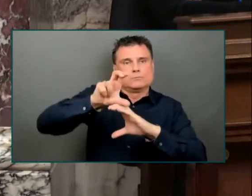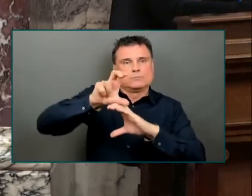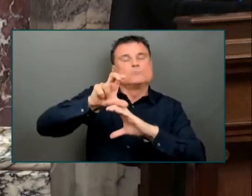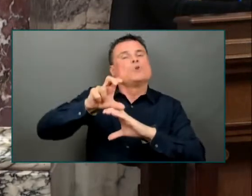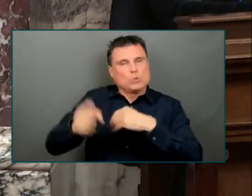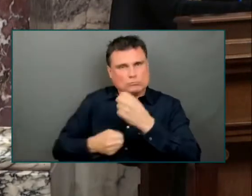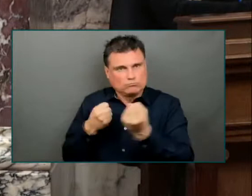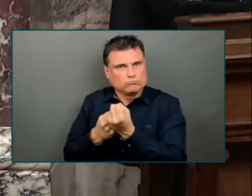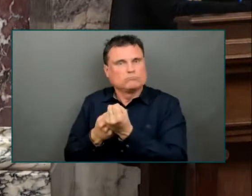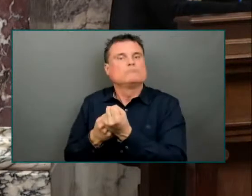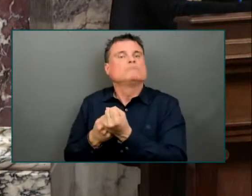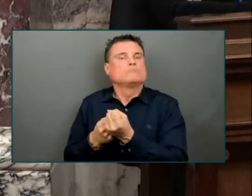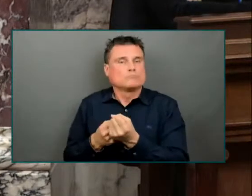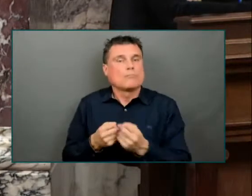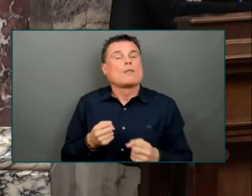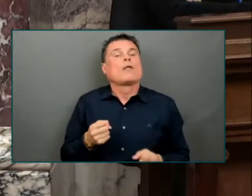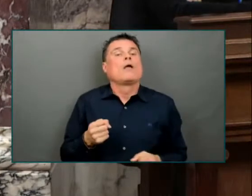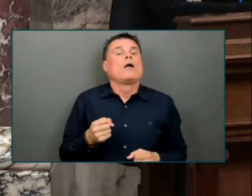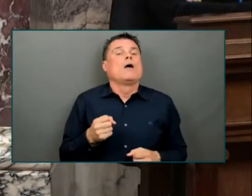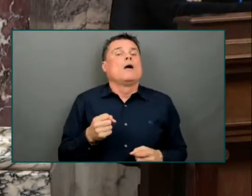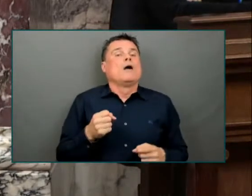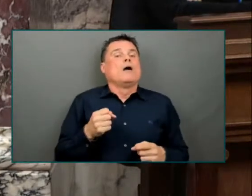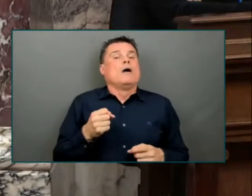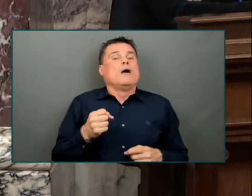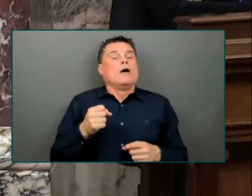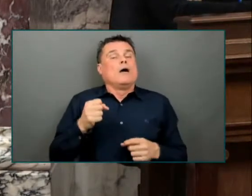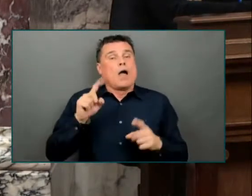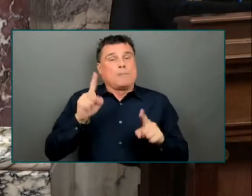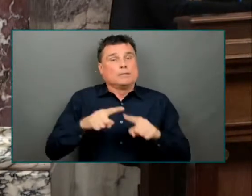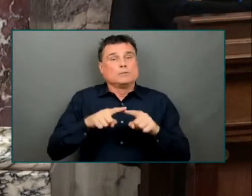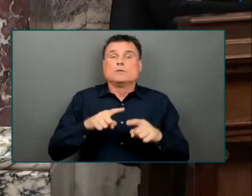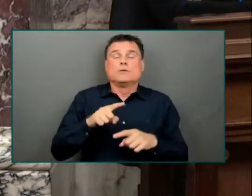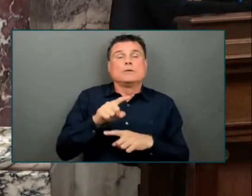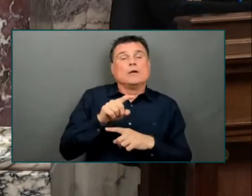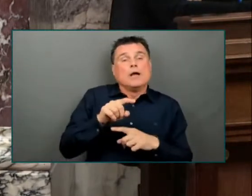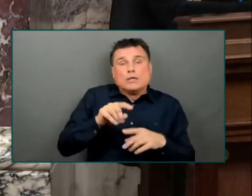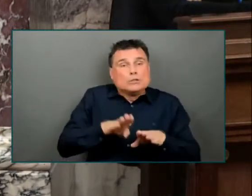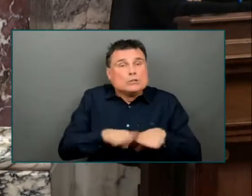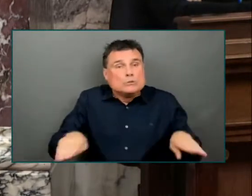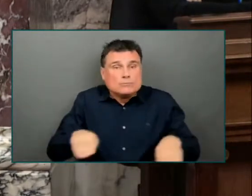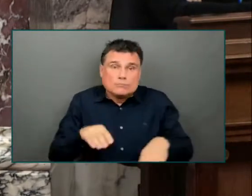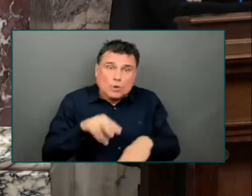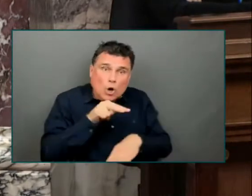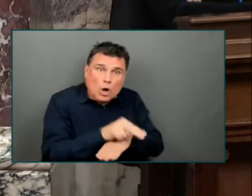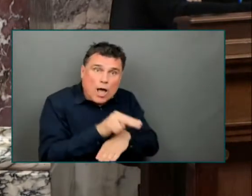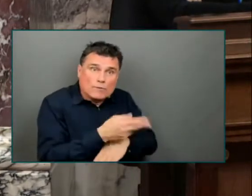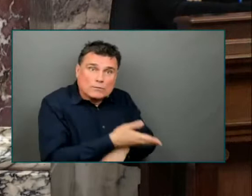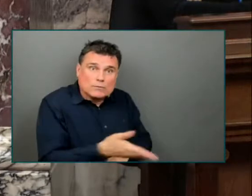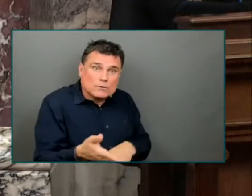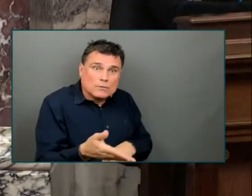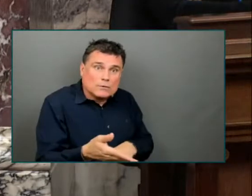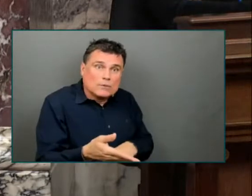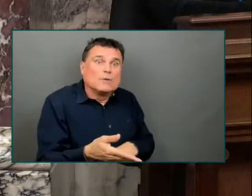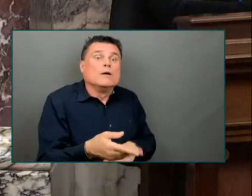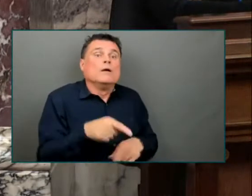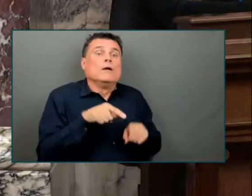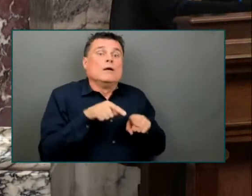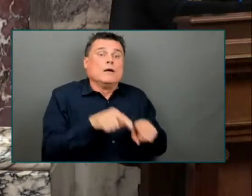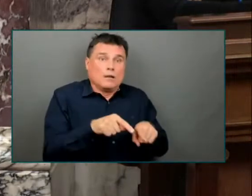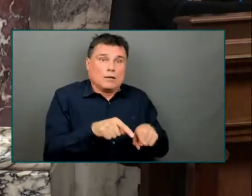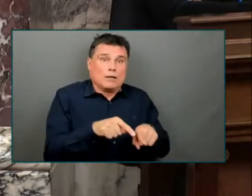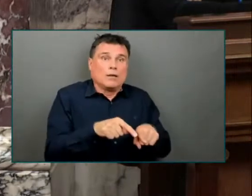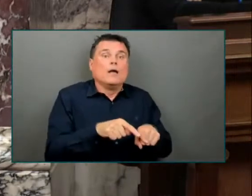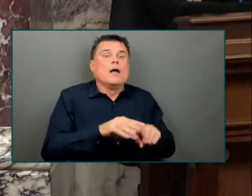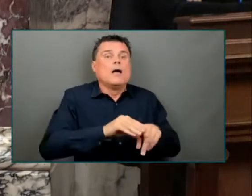the Ministry of Education, where it belongs. Mr. Speaker, we are making record investments